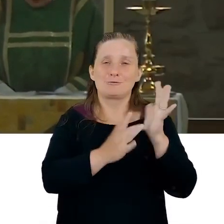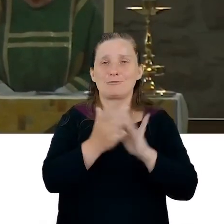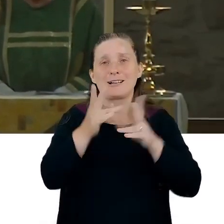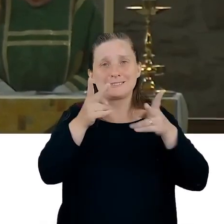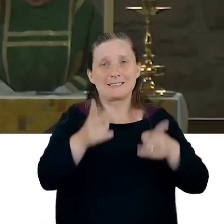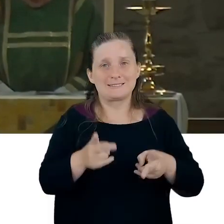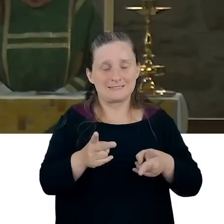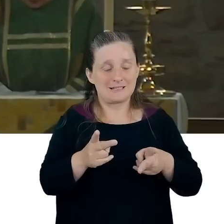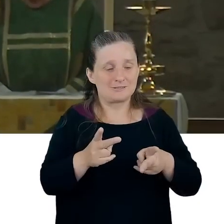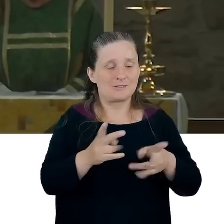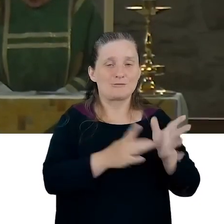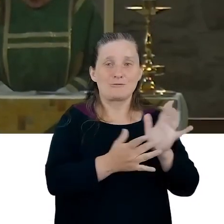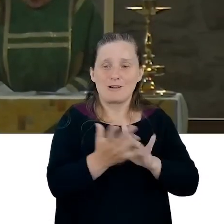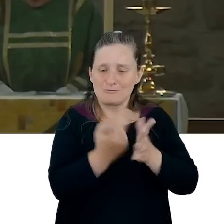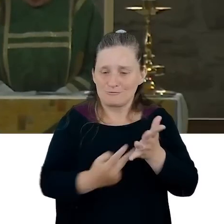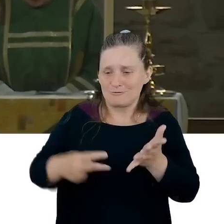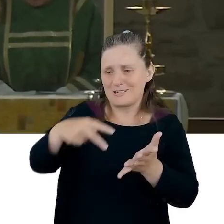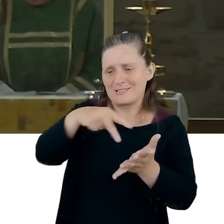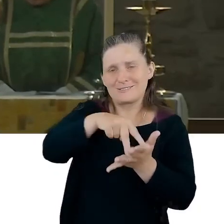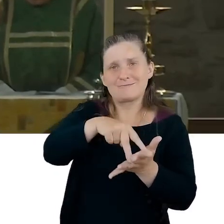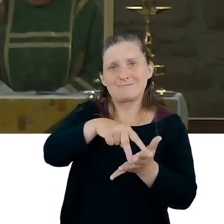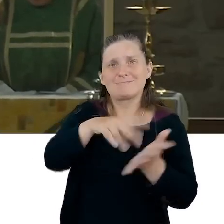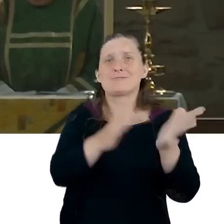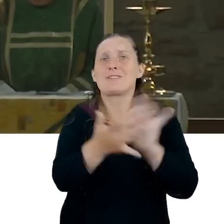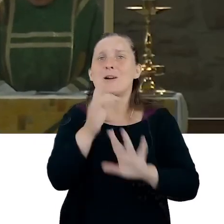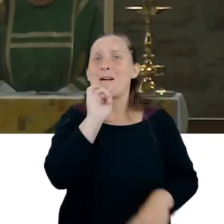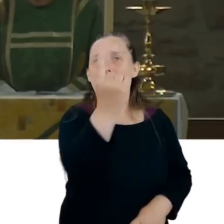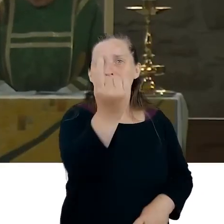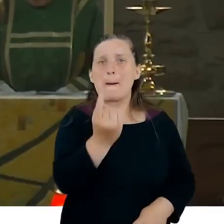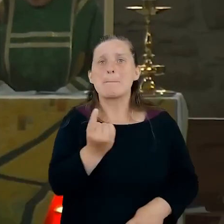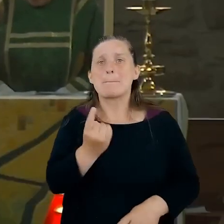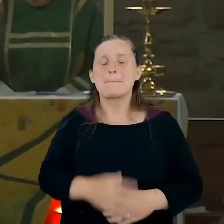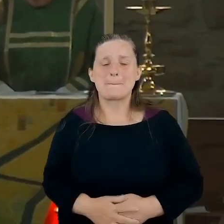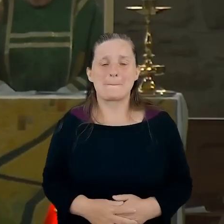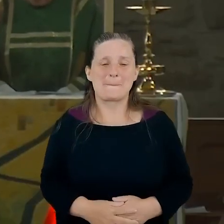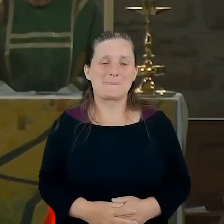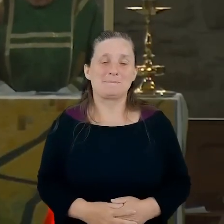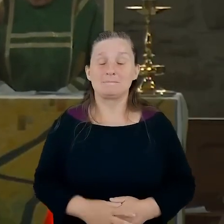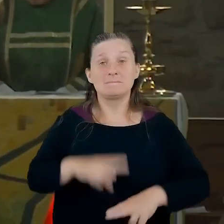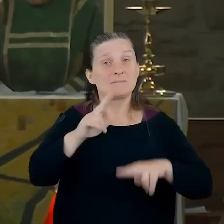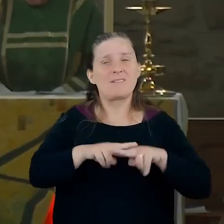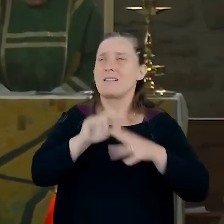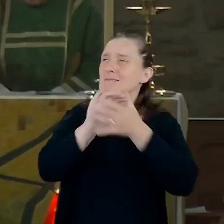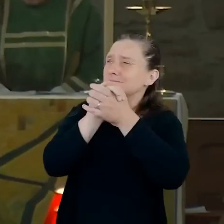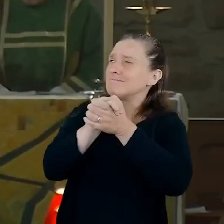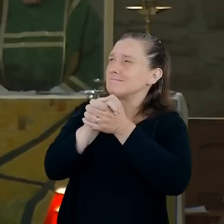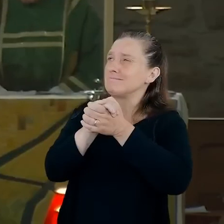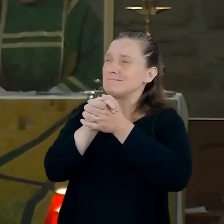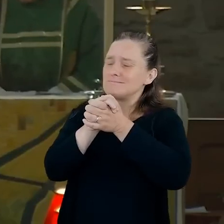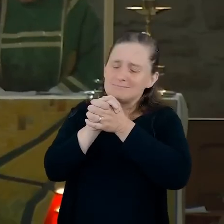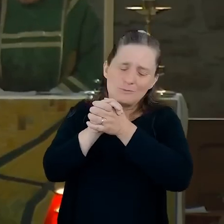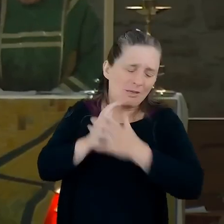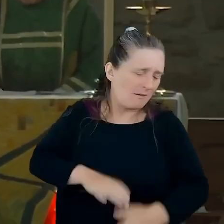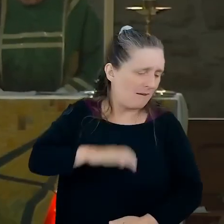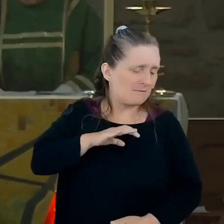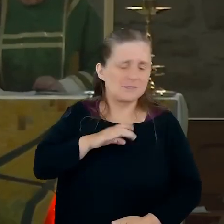Christ is risen. Christ will come again. Father, we plead with confidence his sacrifice